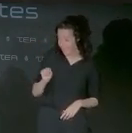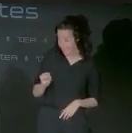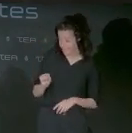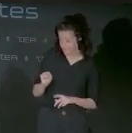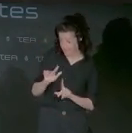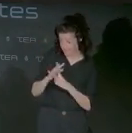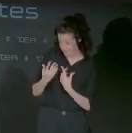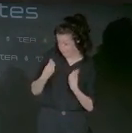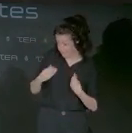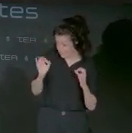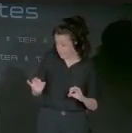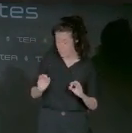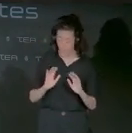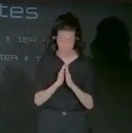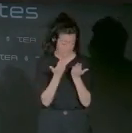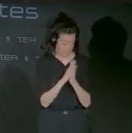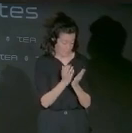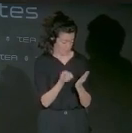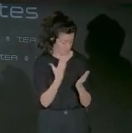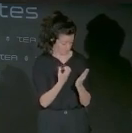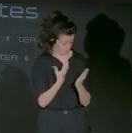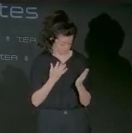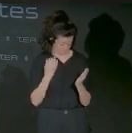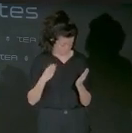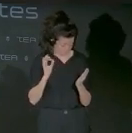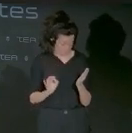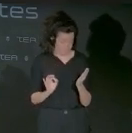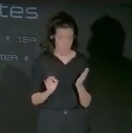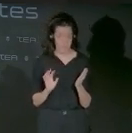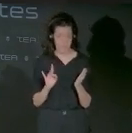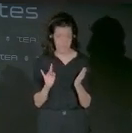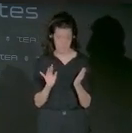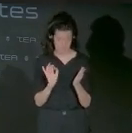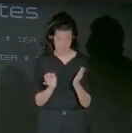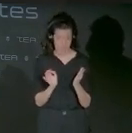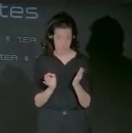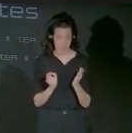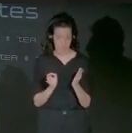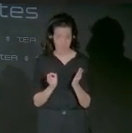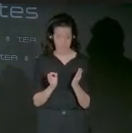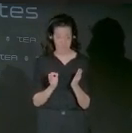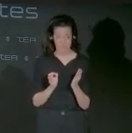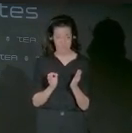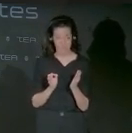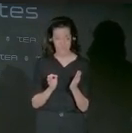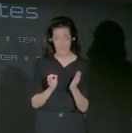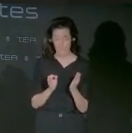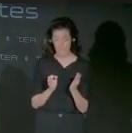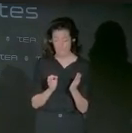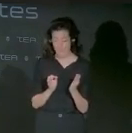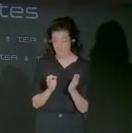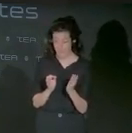allowed, because otherwise you're imposing a framework on developers that